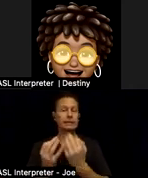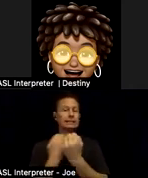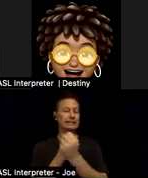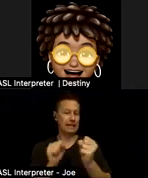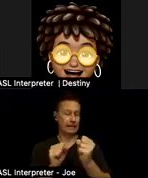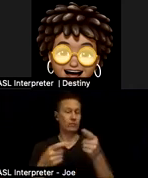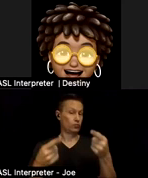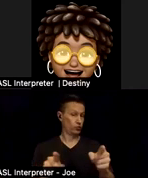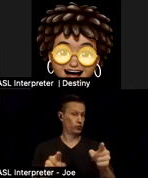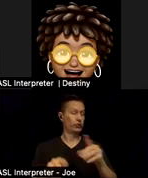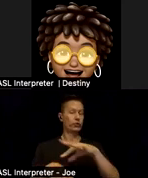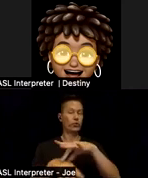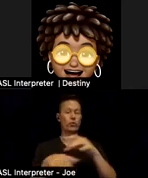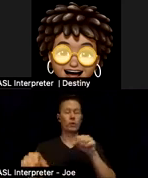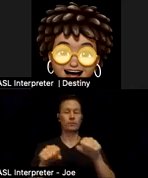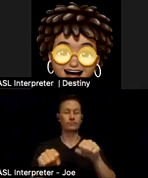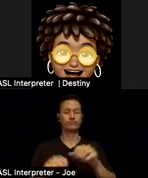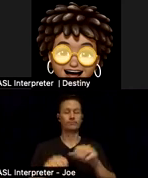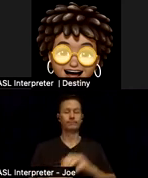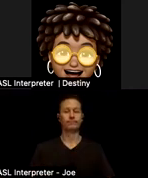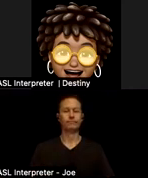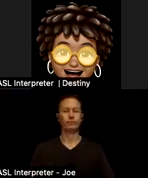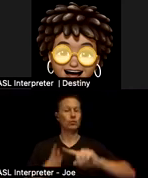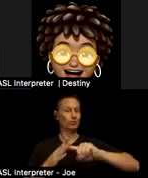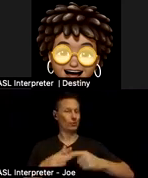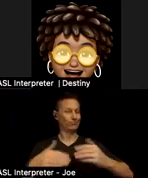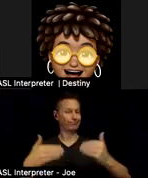earthquake. So let's dig in, shall we?